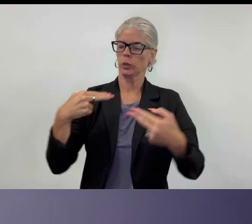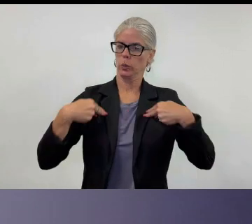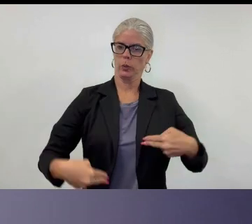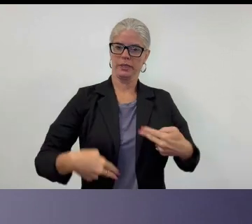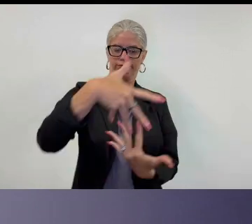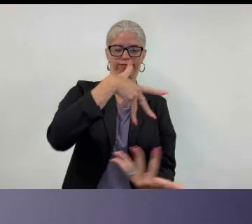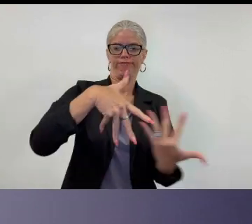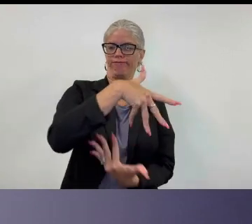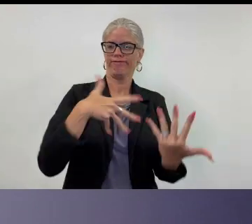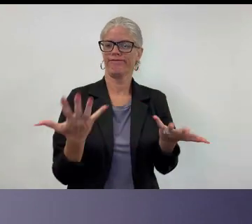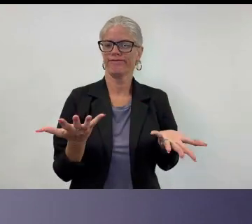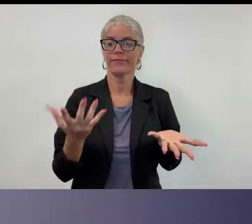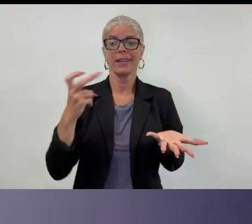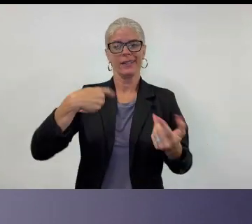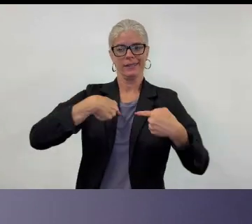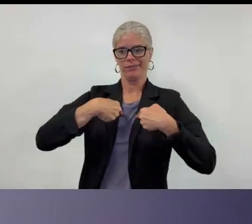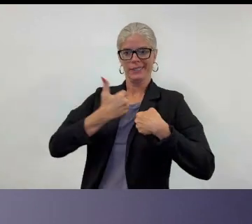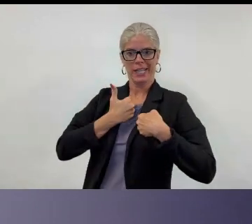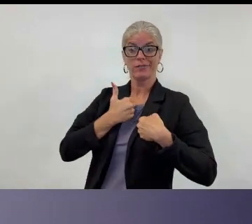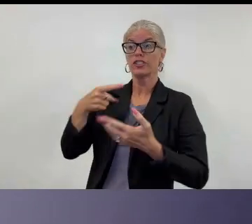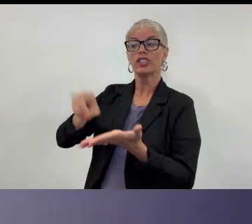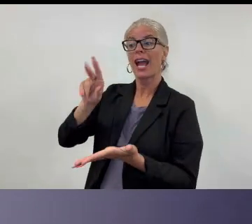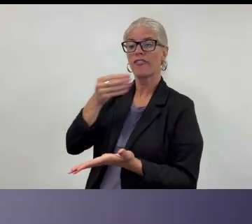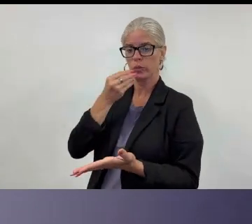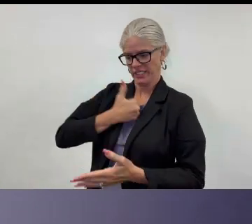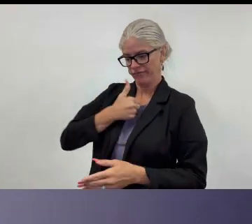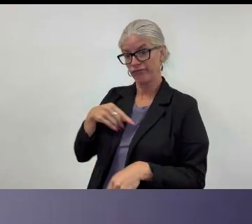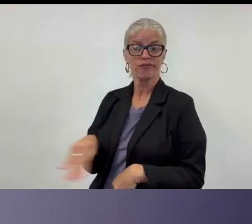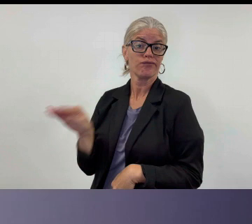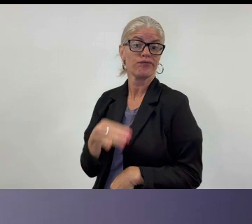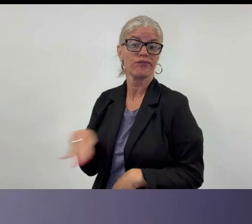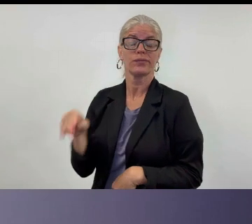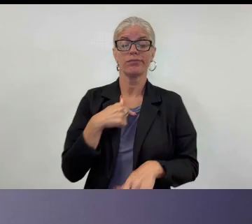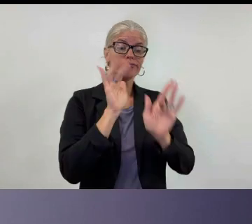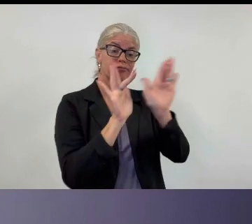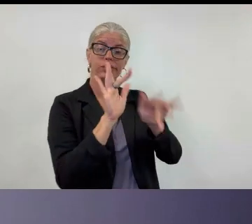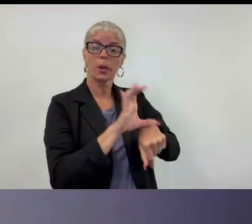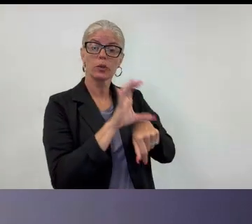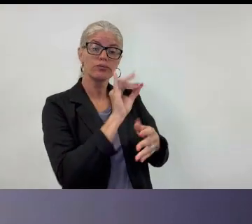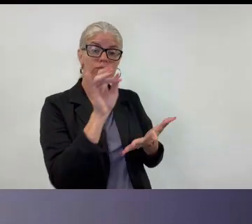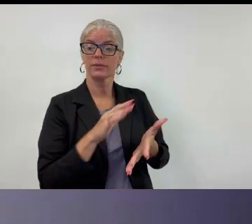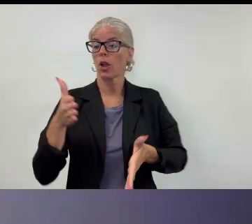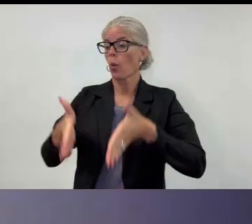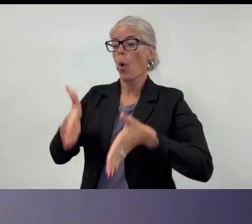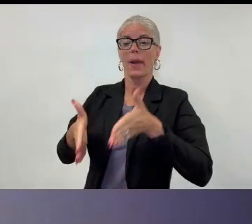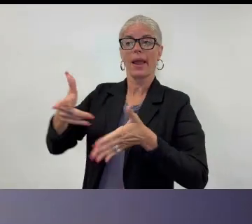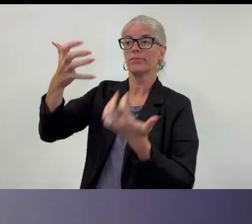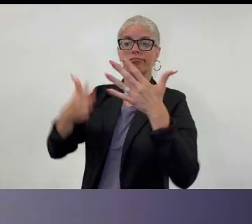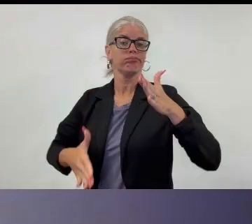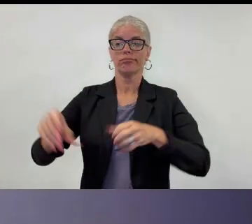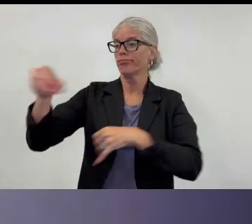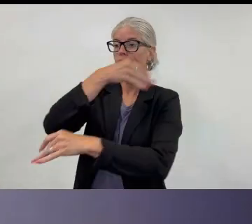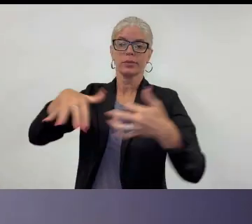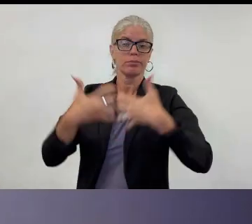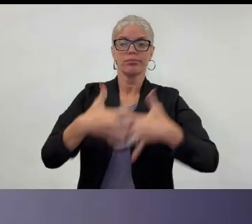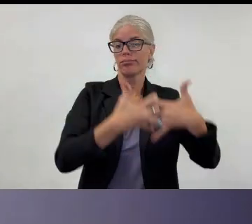of human contact culture where you go to the store, you check out yourself, you don't interact with people. Things have gotten more